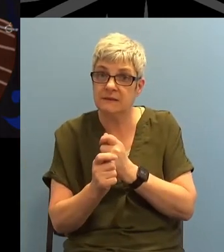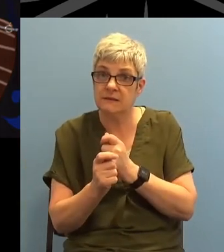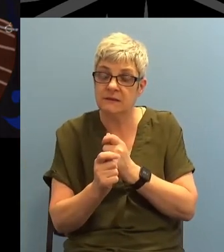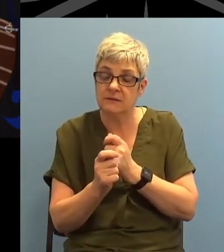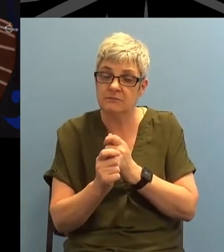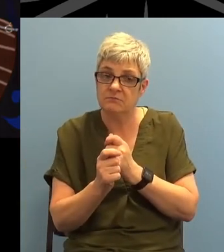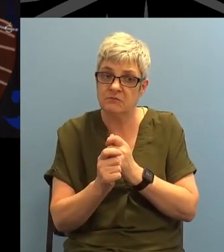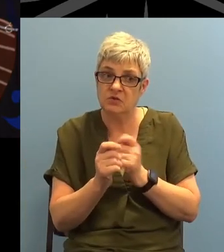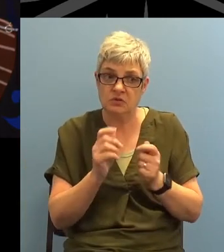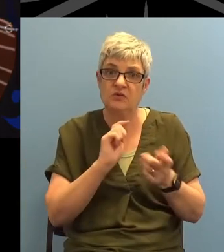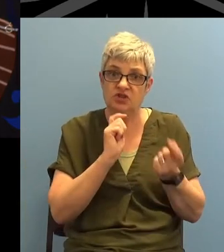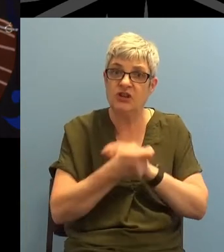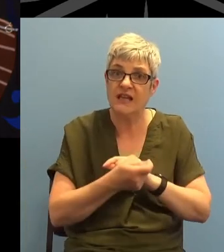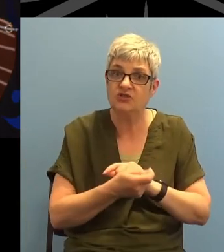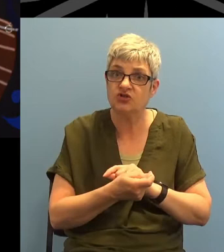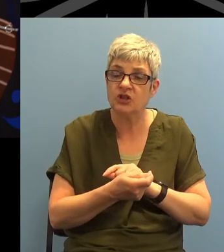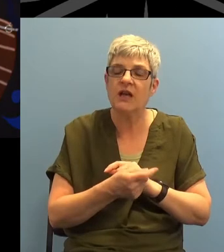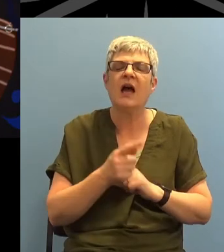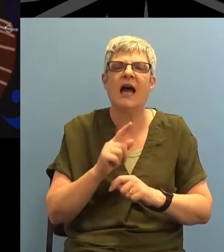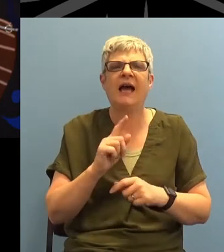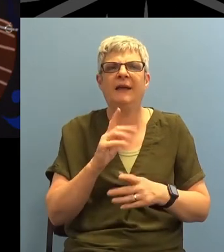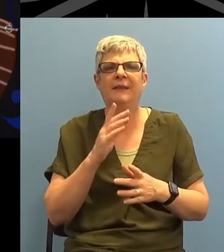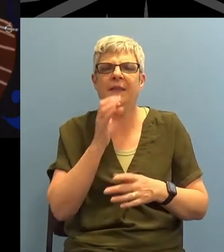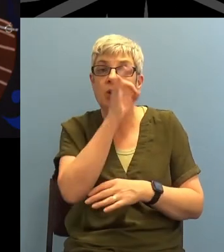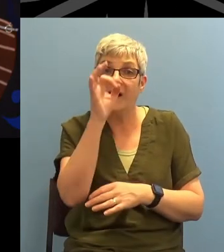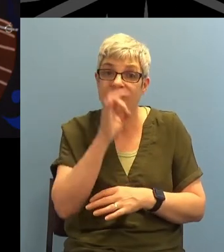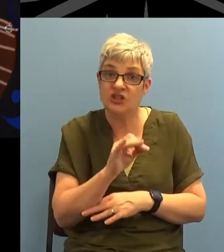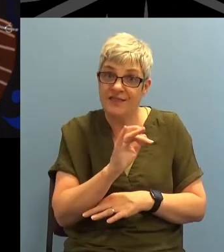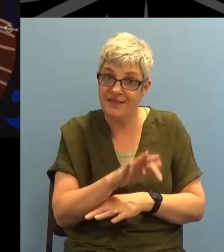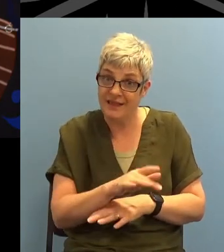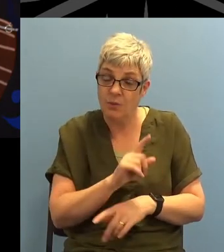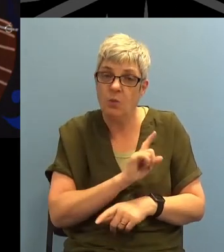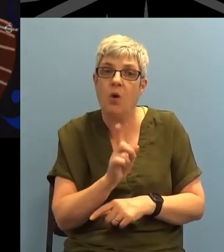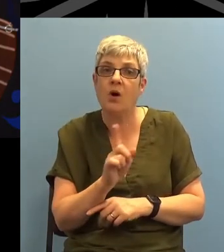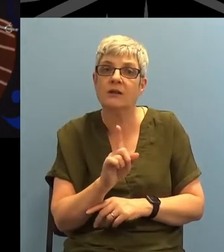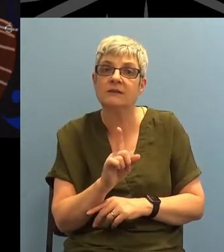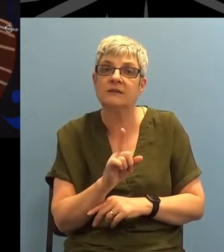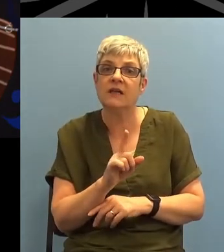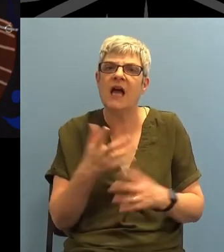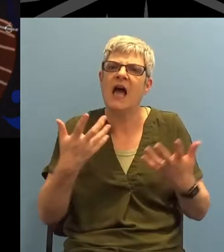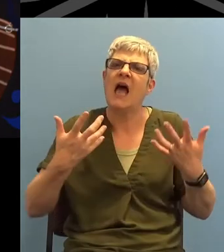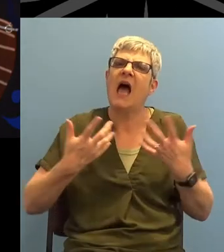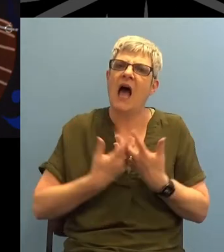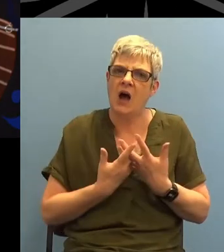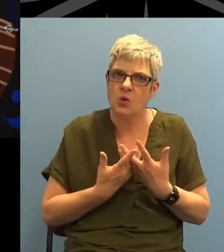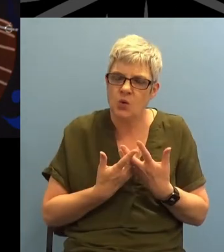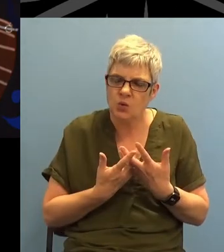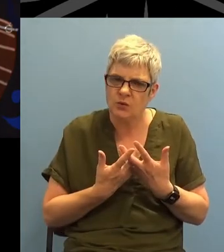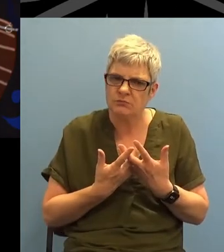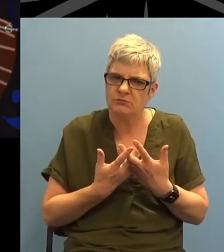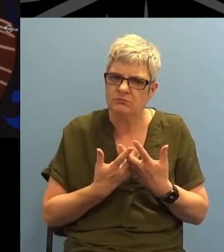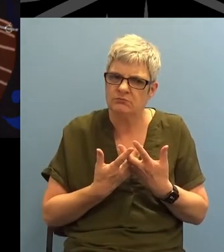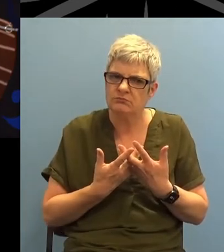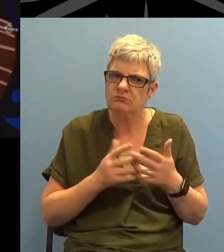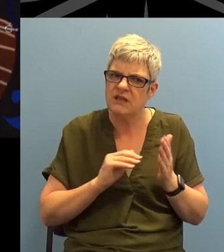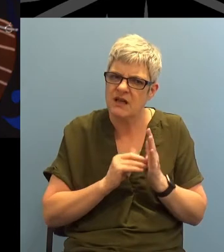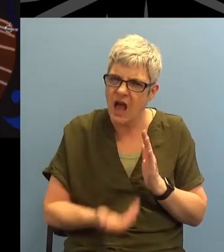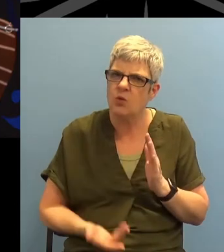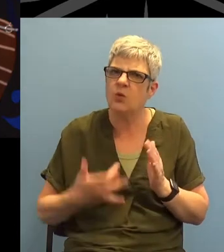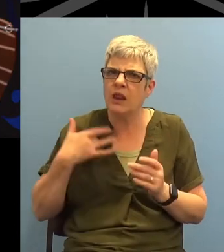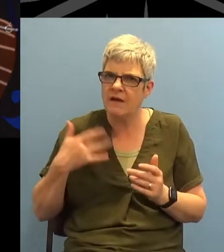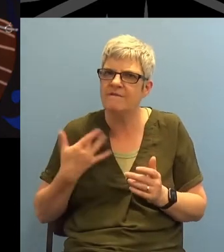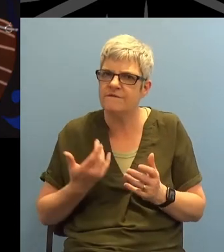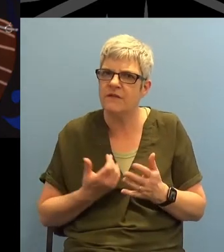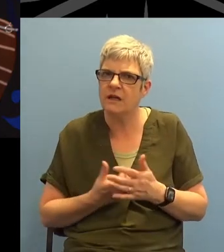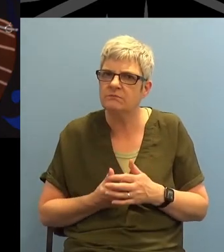changed circumstances. And the question that is there is this question: how shall we now